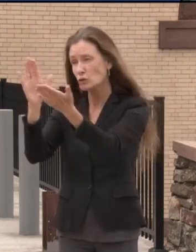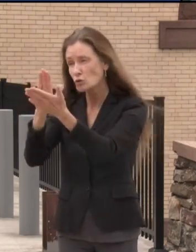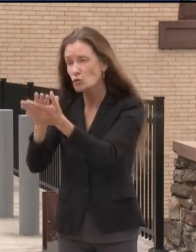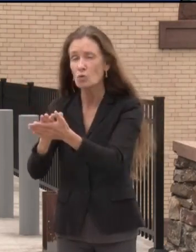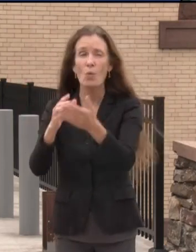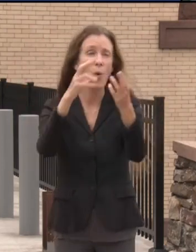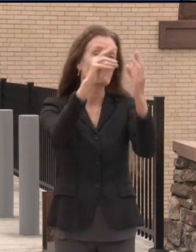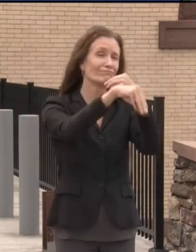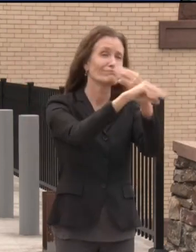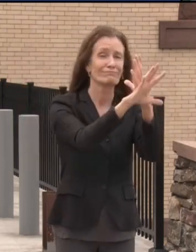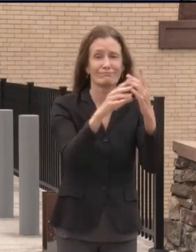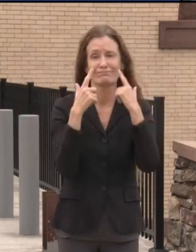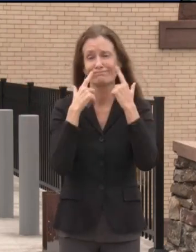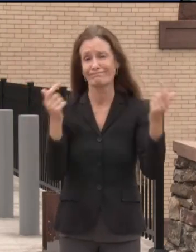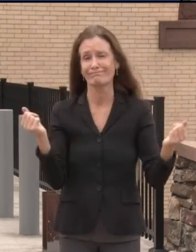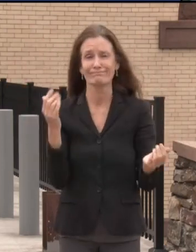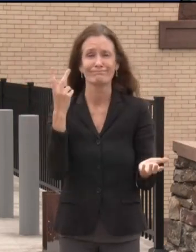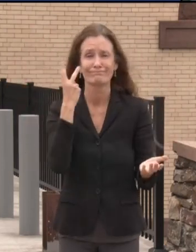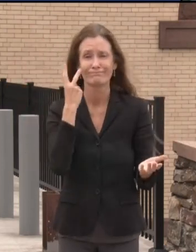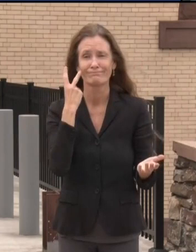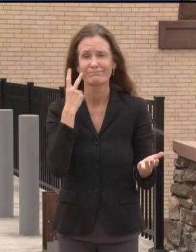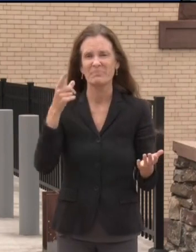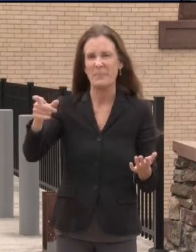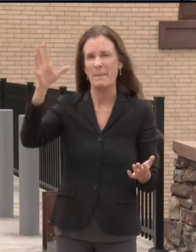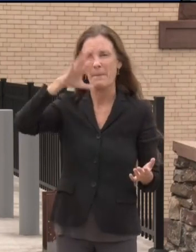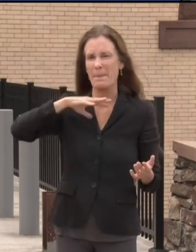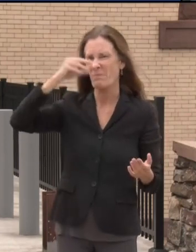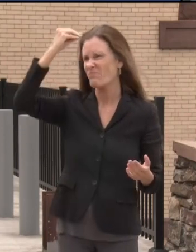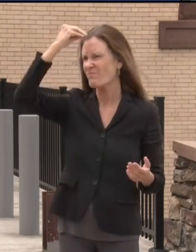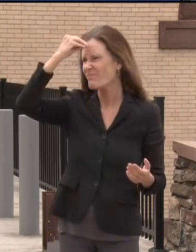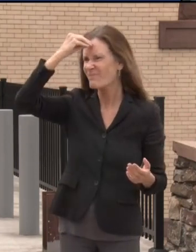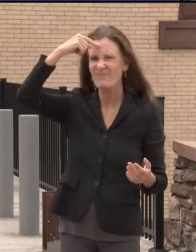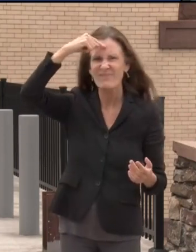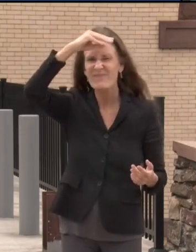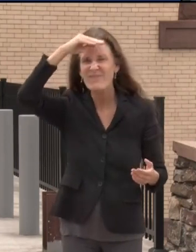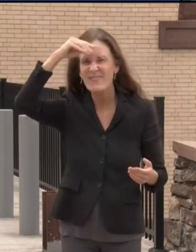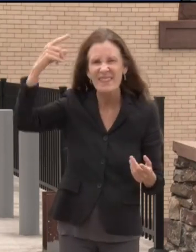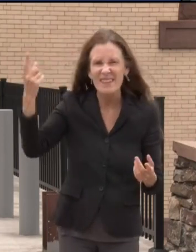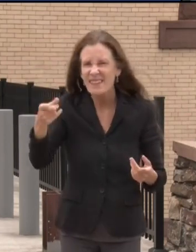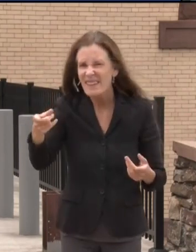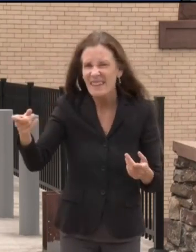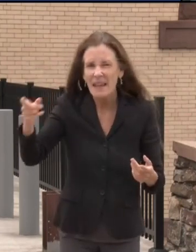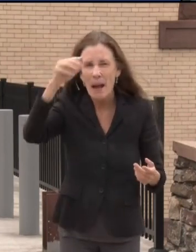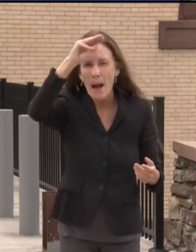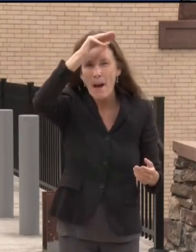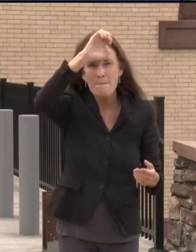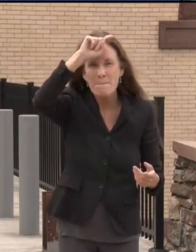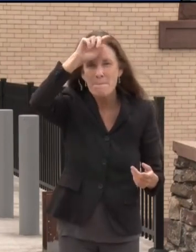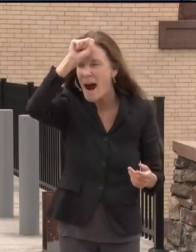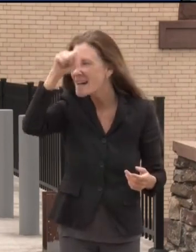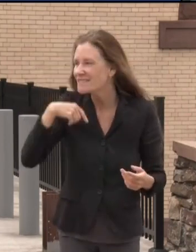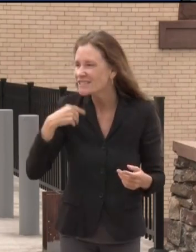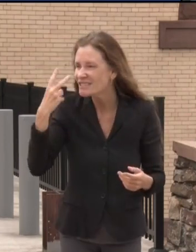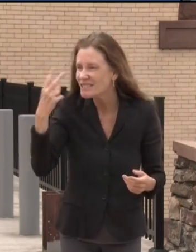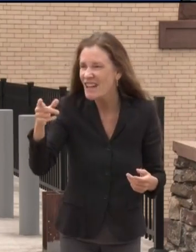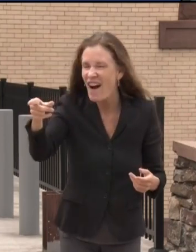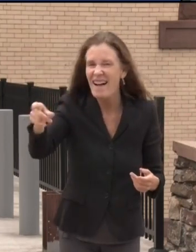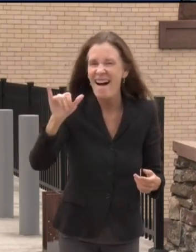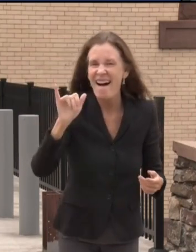Is that a Mets hat you're wearing? I knew you were going to say something. Did you see that? What? Okay, I have a question. How dare